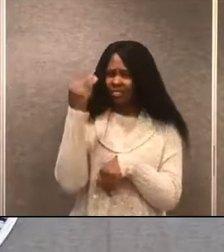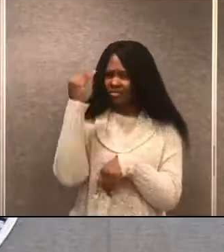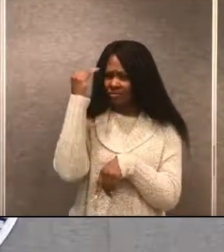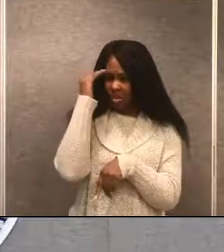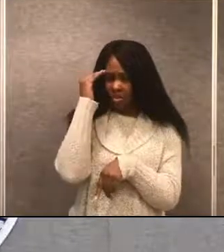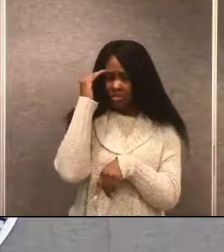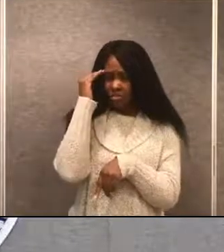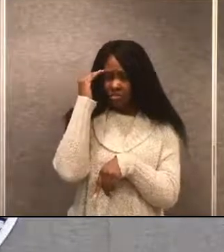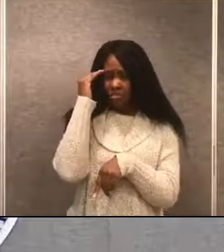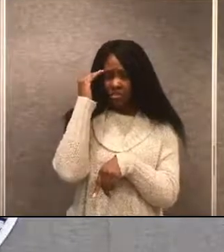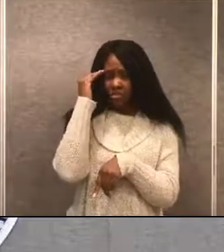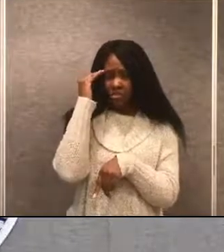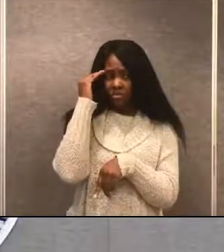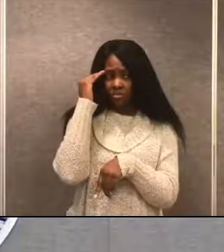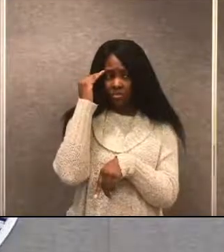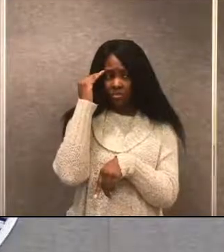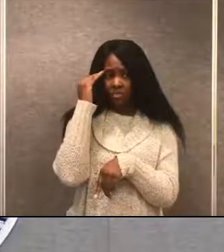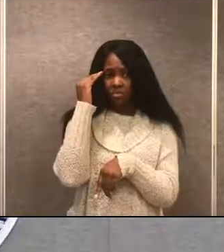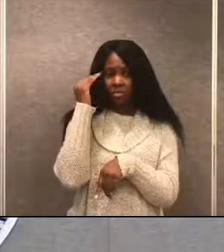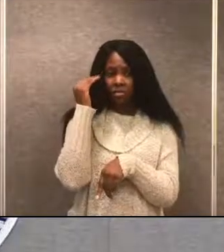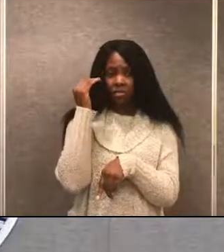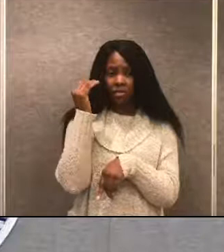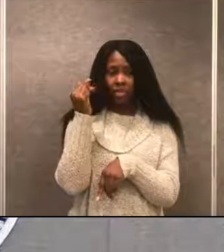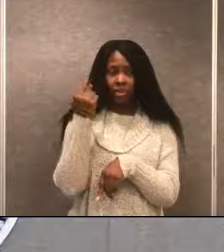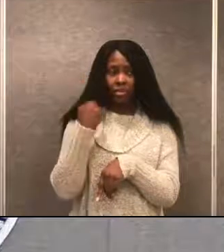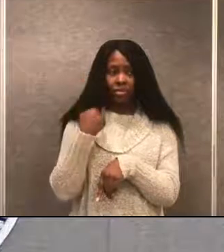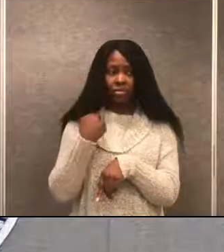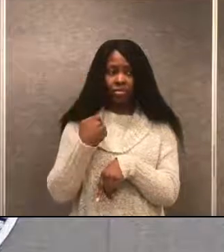have been driven into